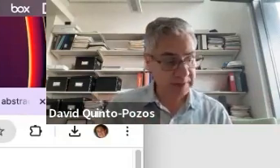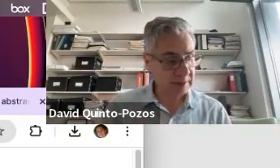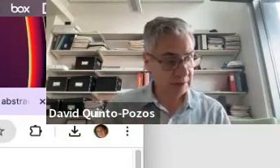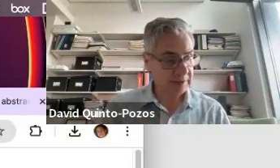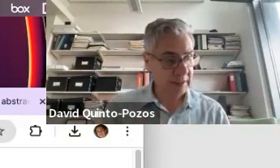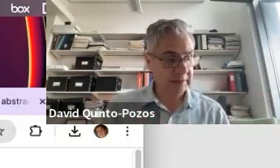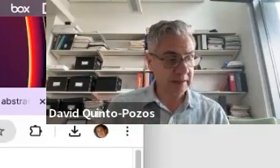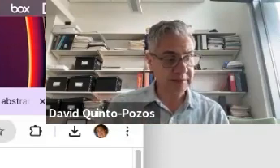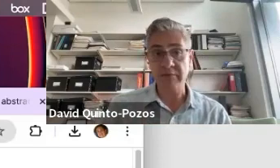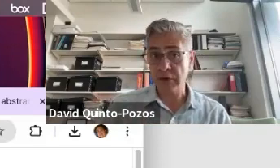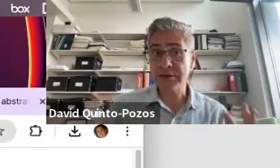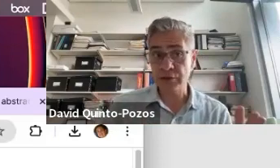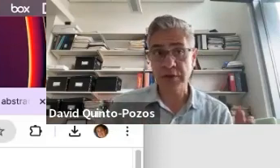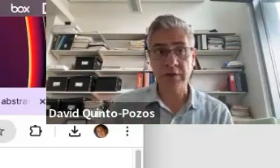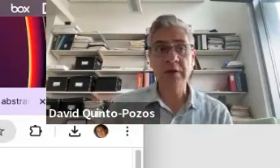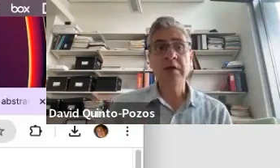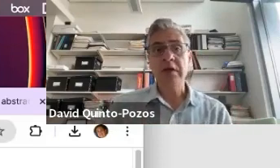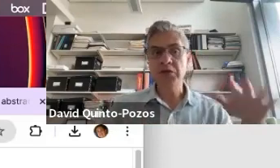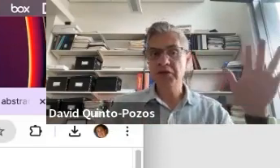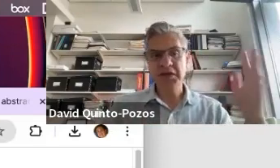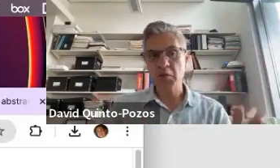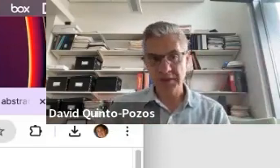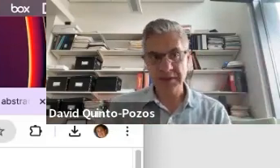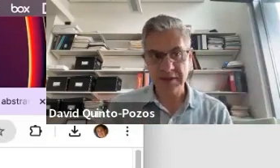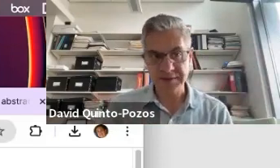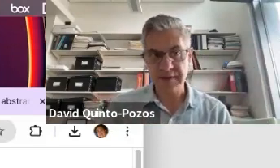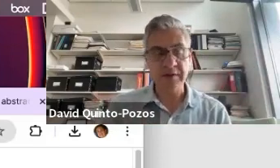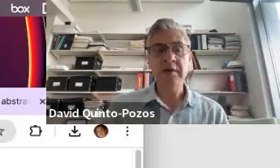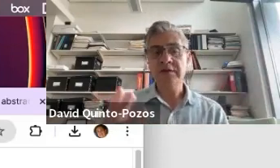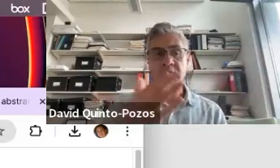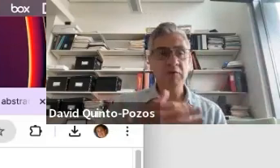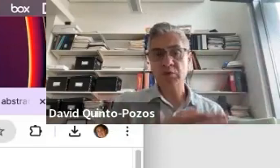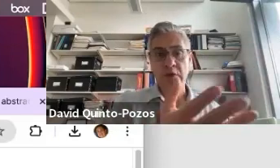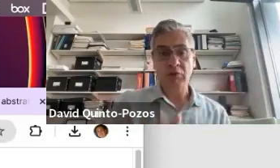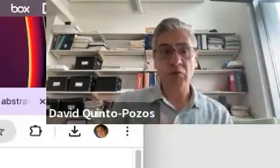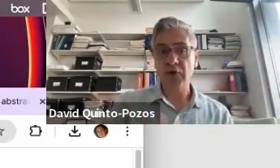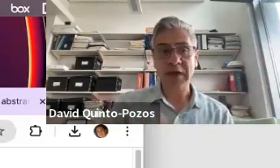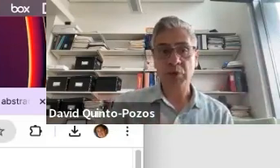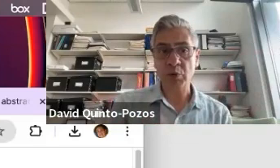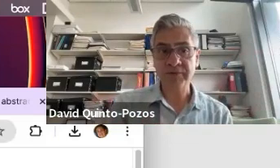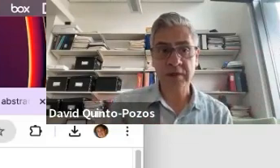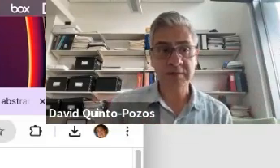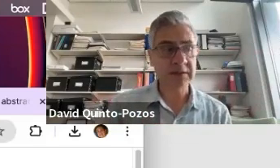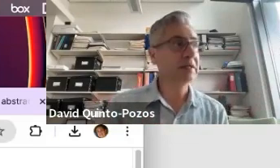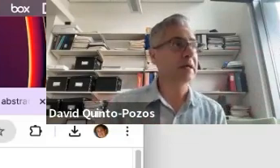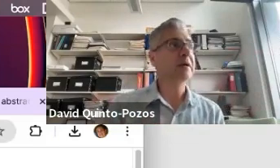paper presentations at the LSA very soon here, and you'll see more details there, some of which will overlap with what we've talked about today,